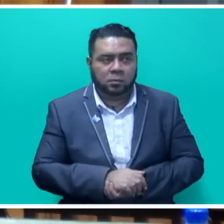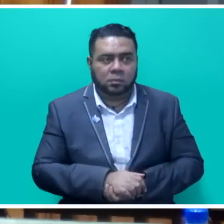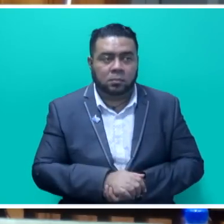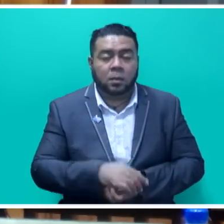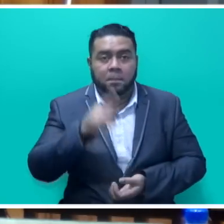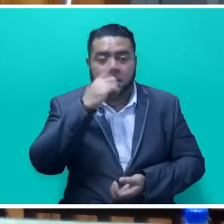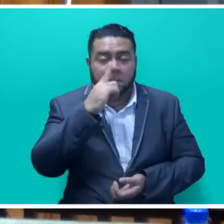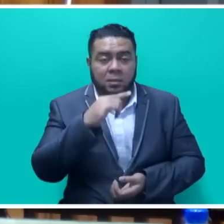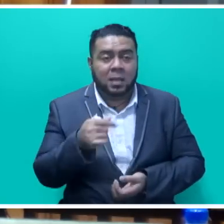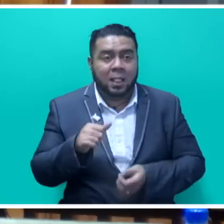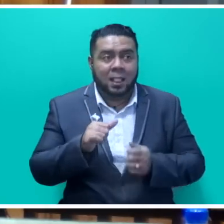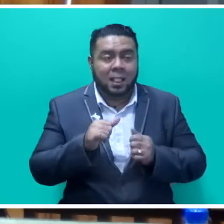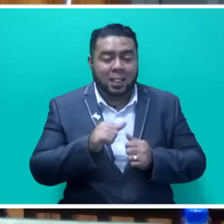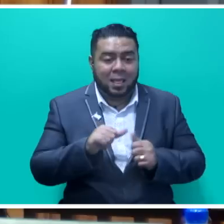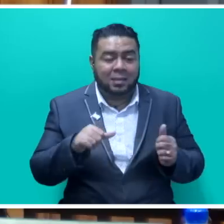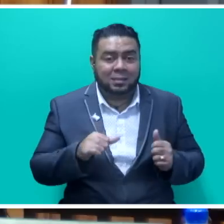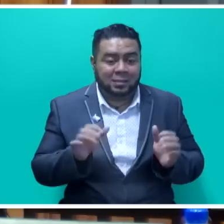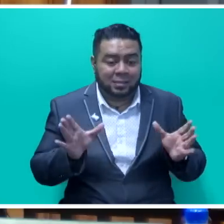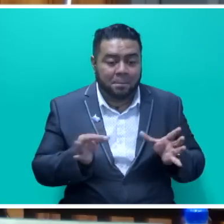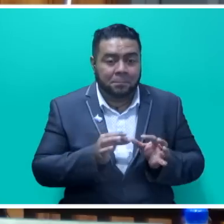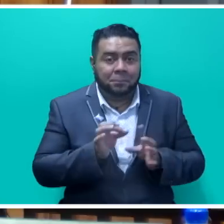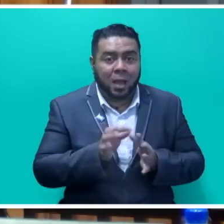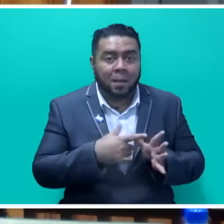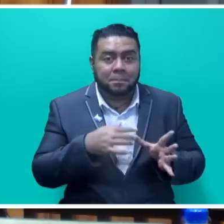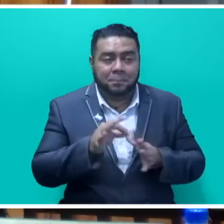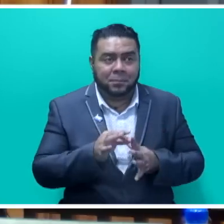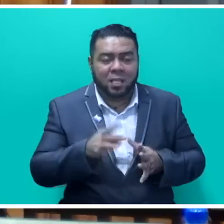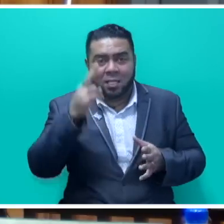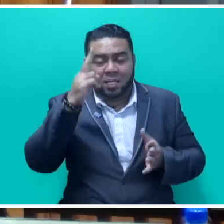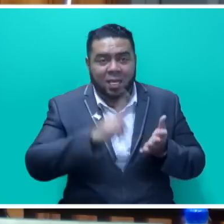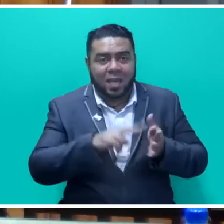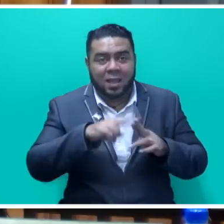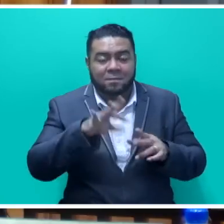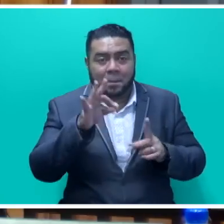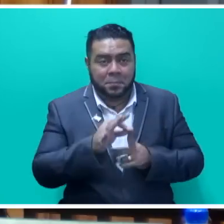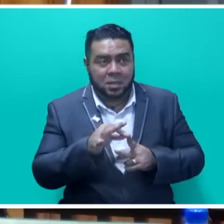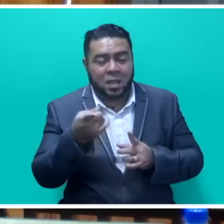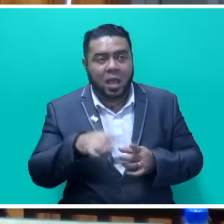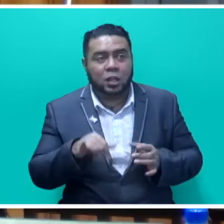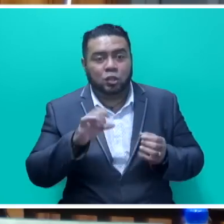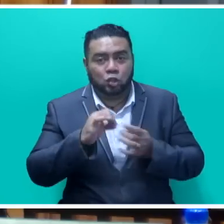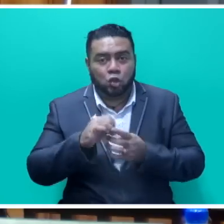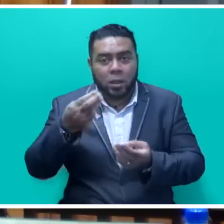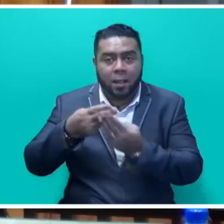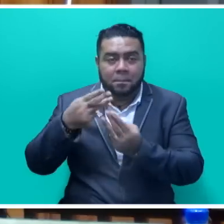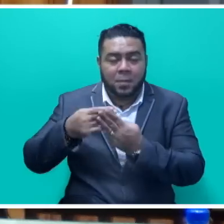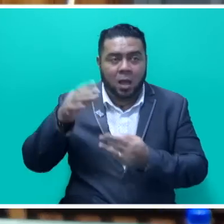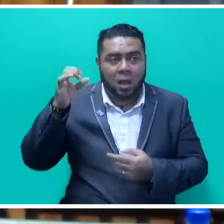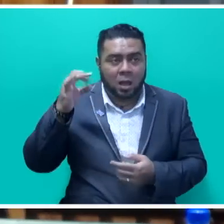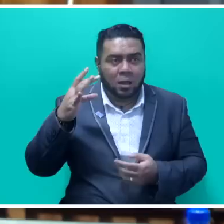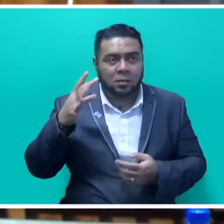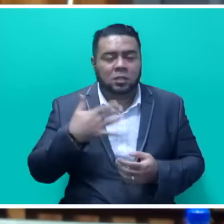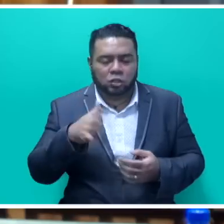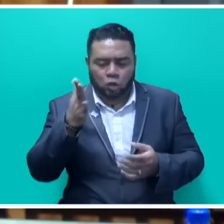People's Alliance, the National Federation Party, and Sudelpa coalition government is all about